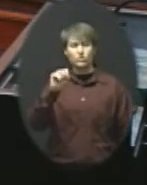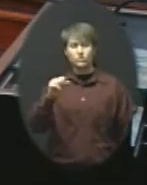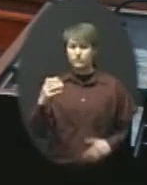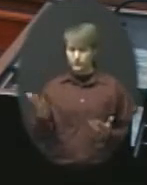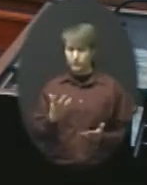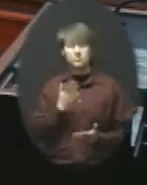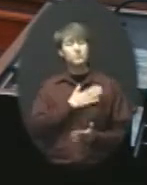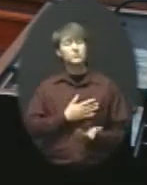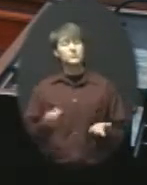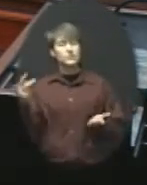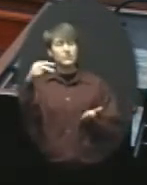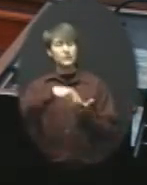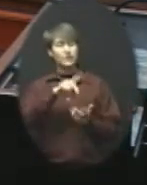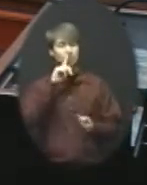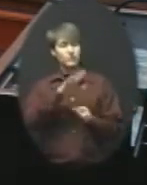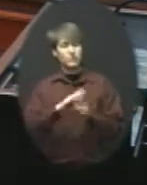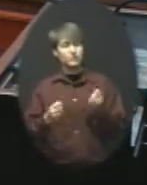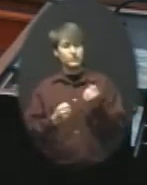Pledge of Allegiance.